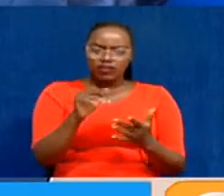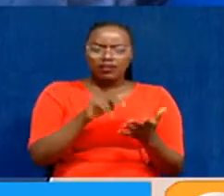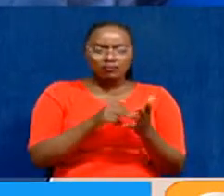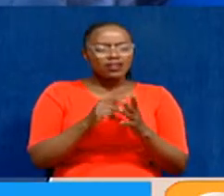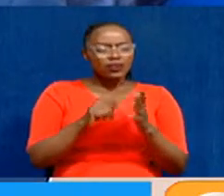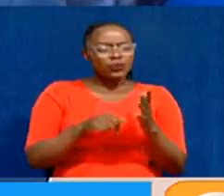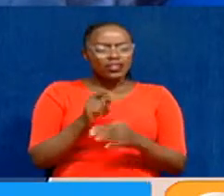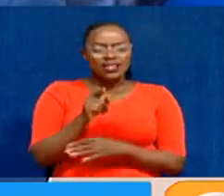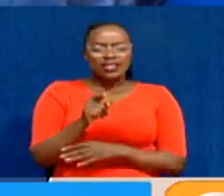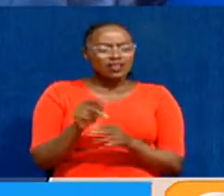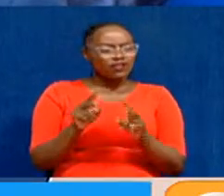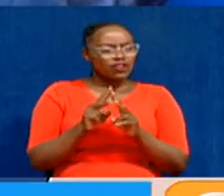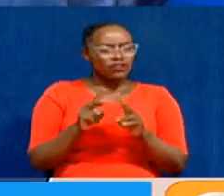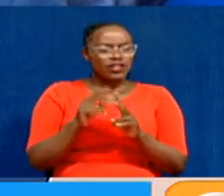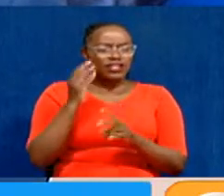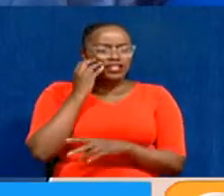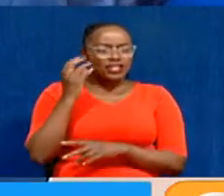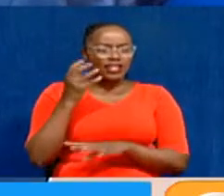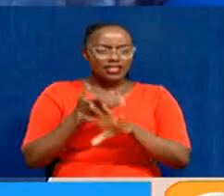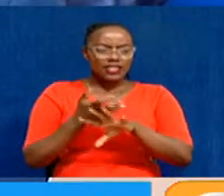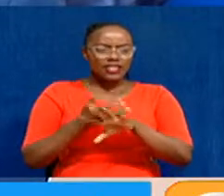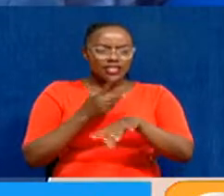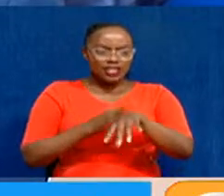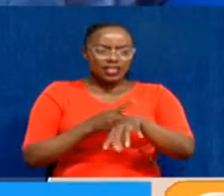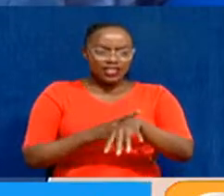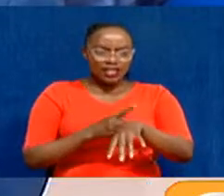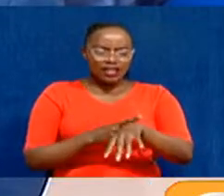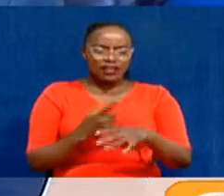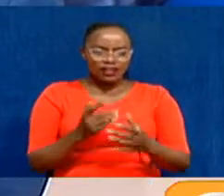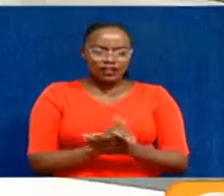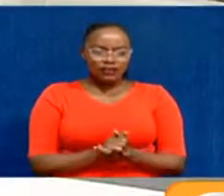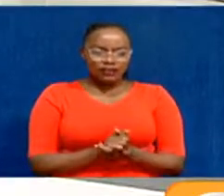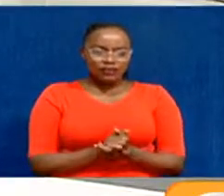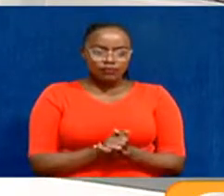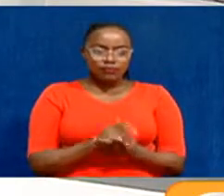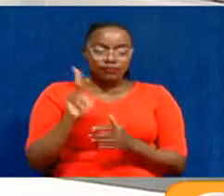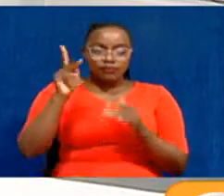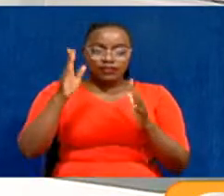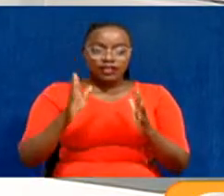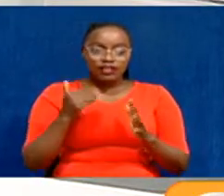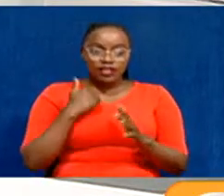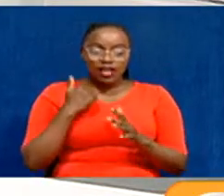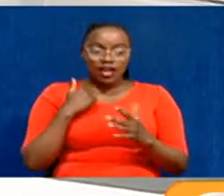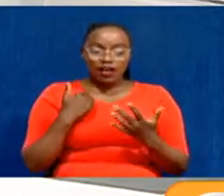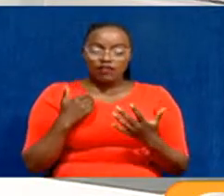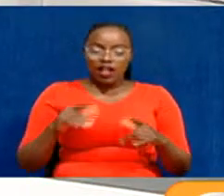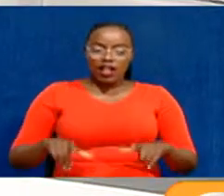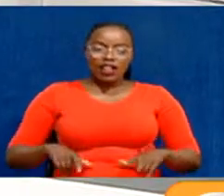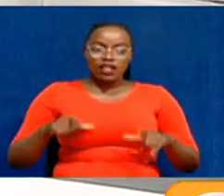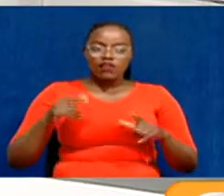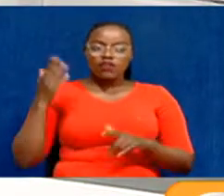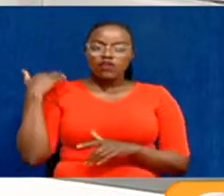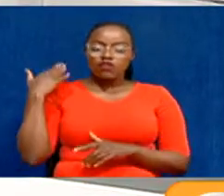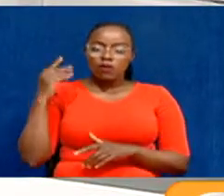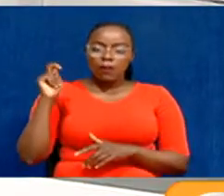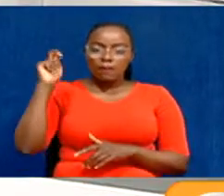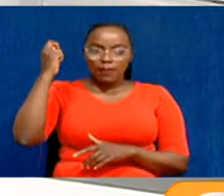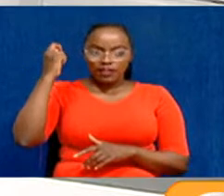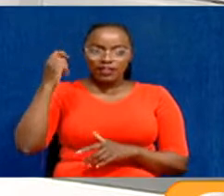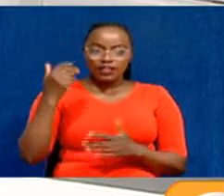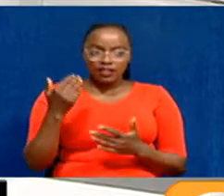it's a difficult. To what you're saying about Kenya not having a living former